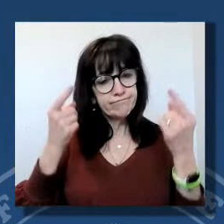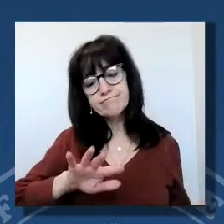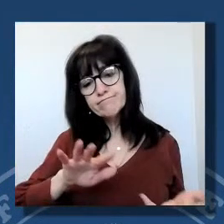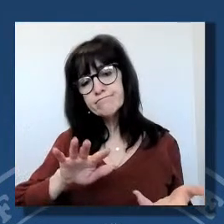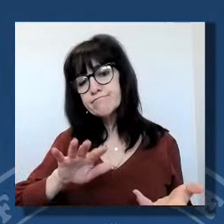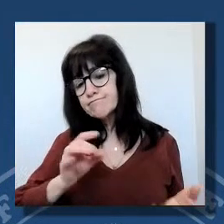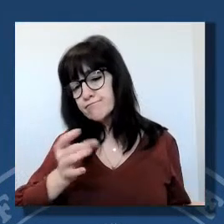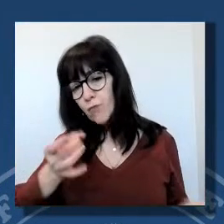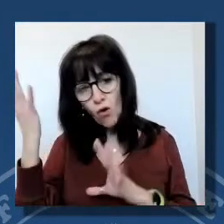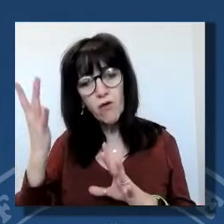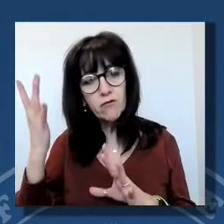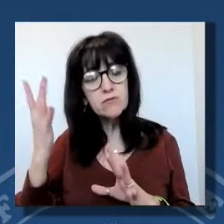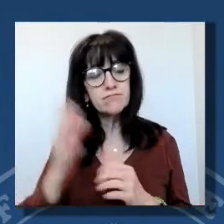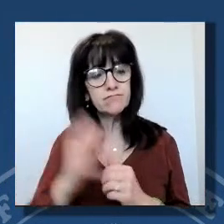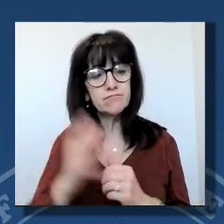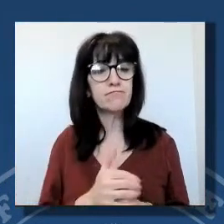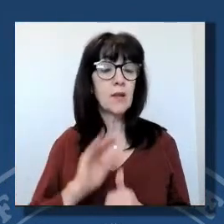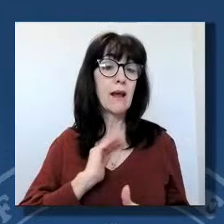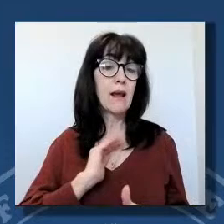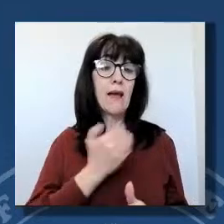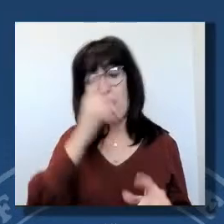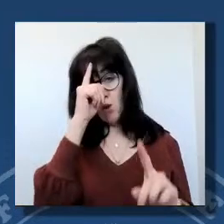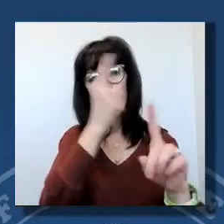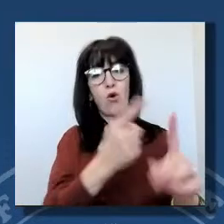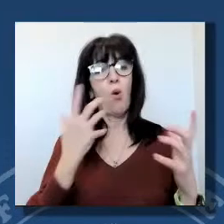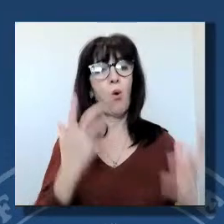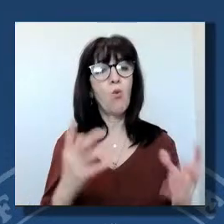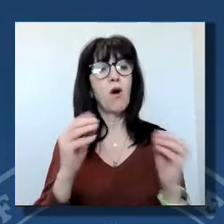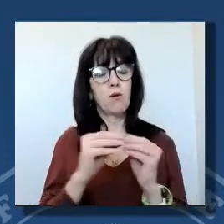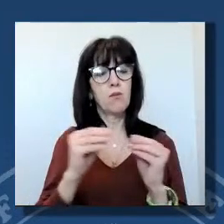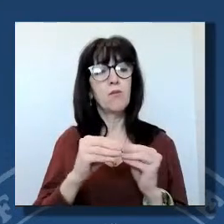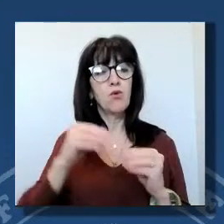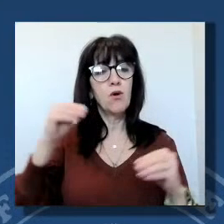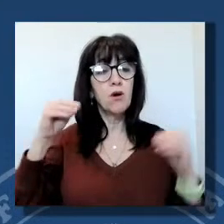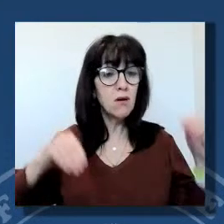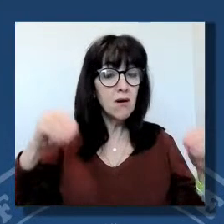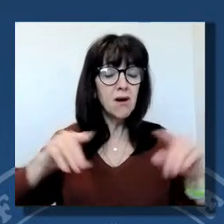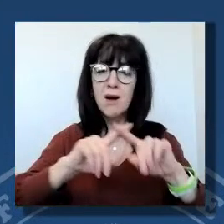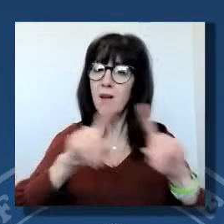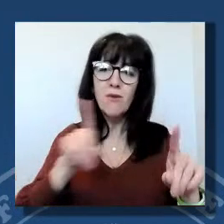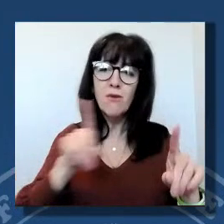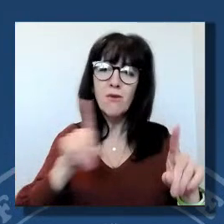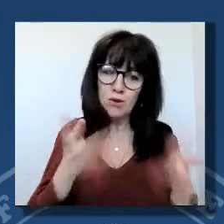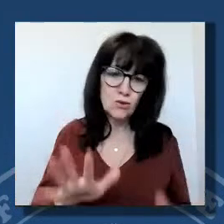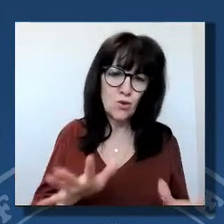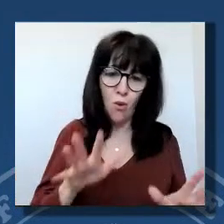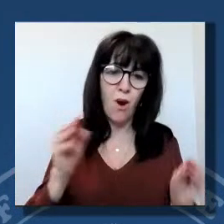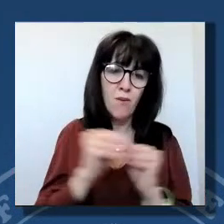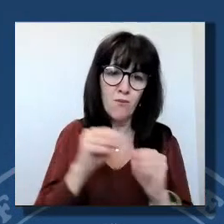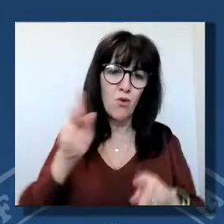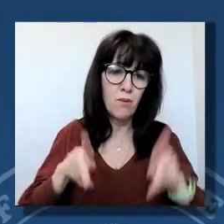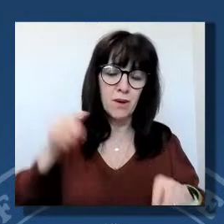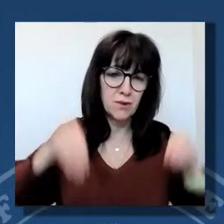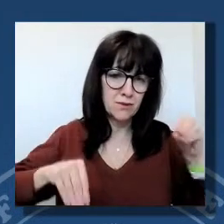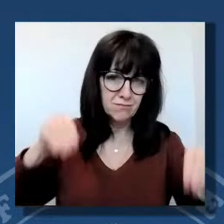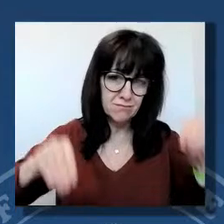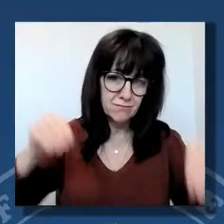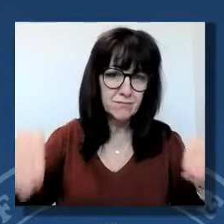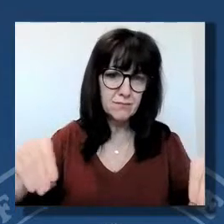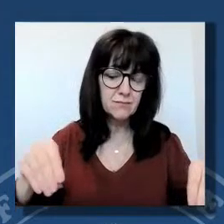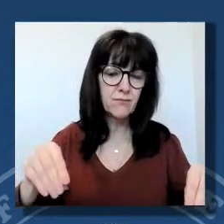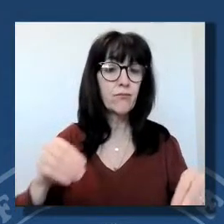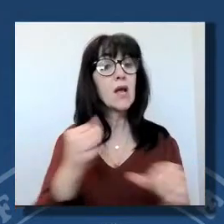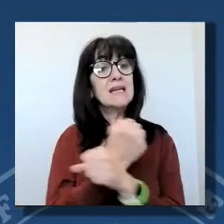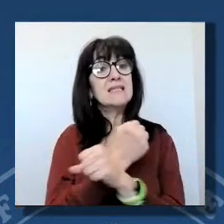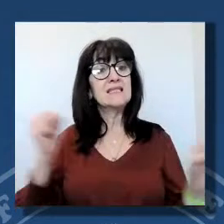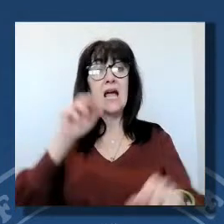to be placed in this garden. As the Department of Transportation, safety is our top priority. The safety of the traveling public, regardless of the